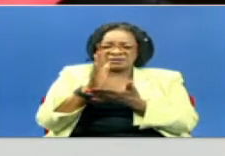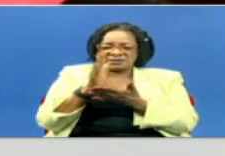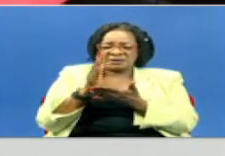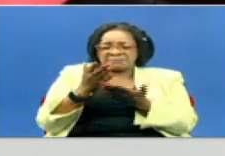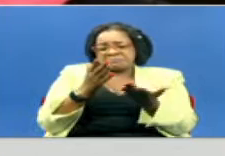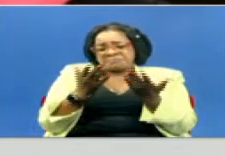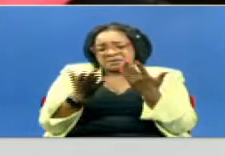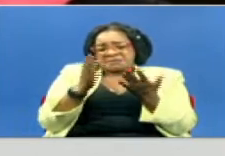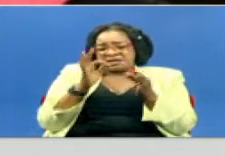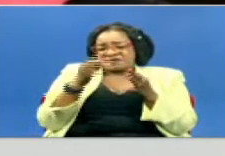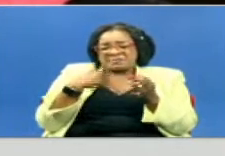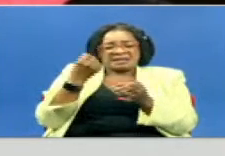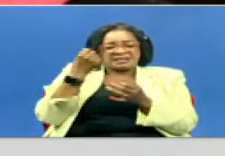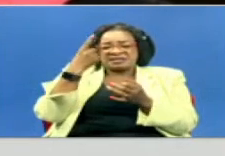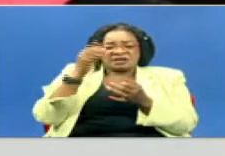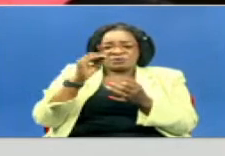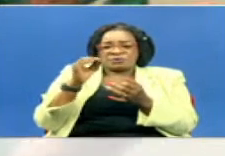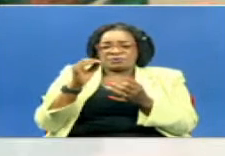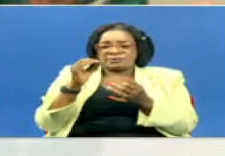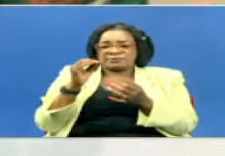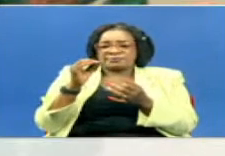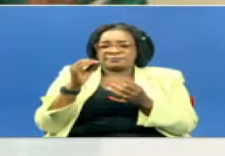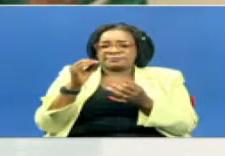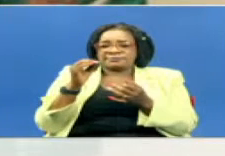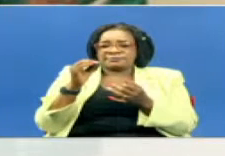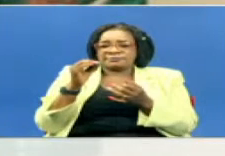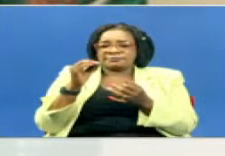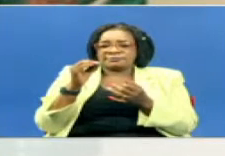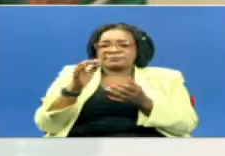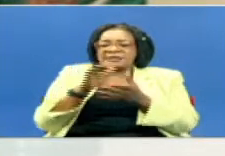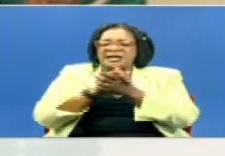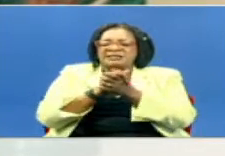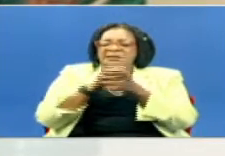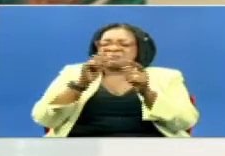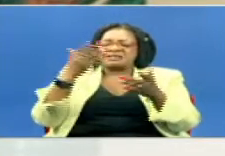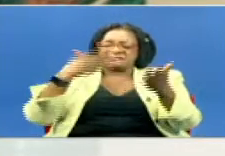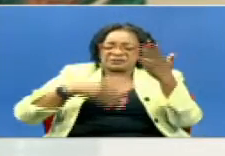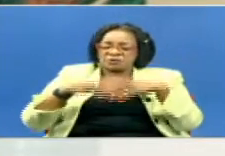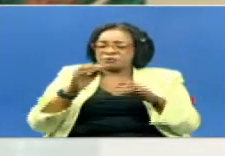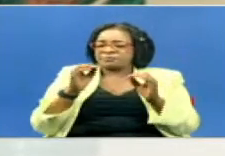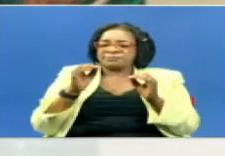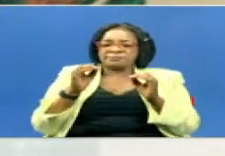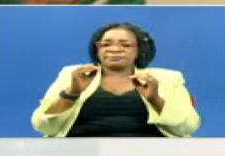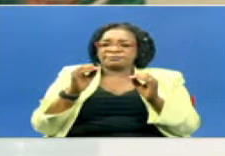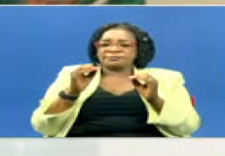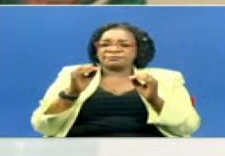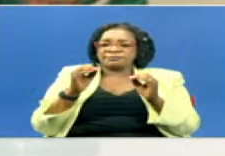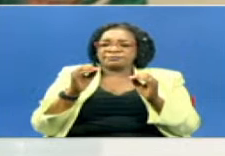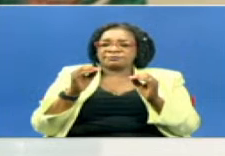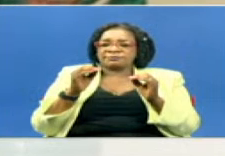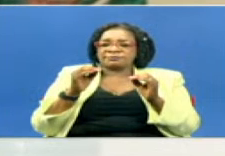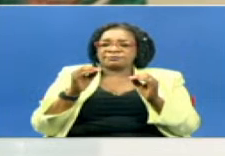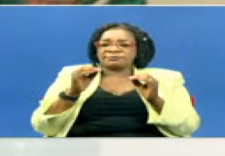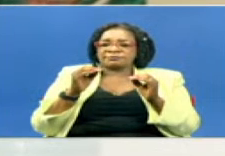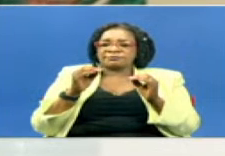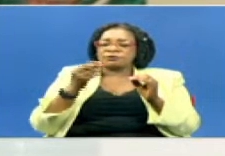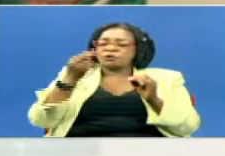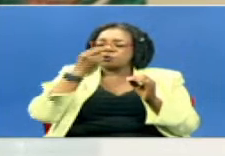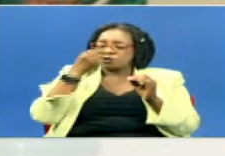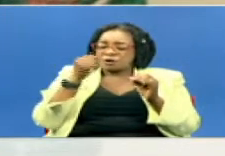I do not understand these things, handshake doesn't have to be physical. William Ruto is my